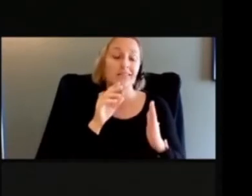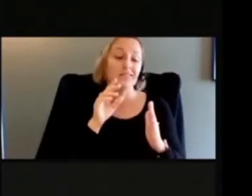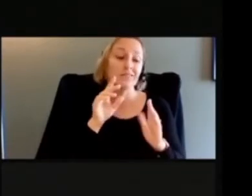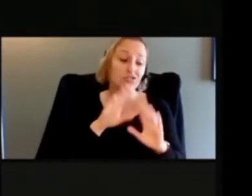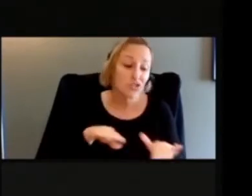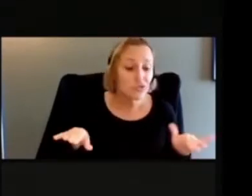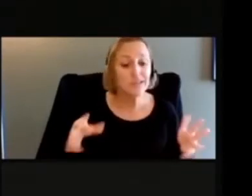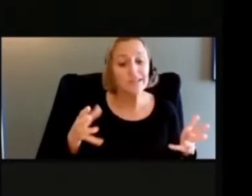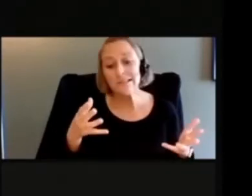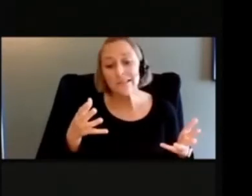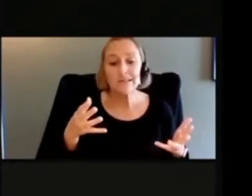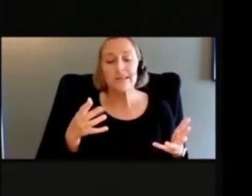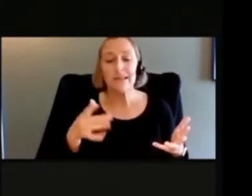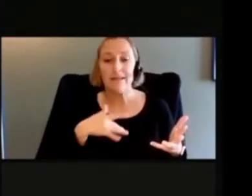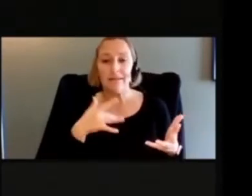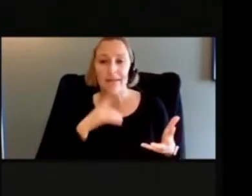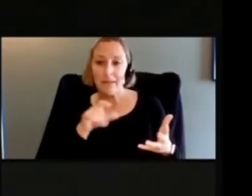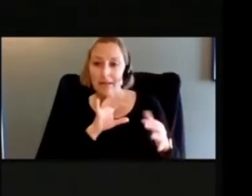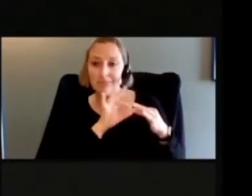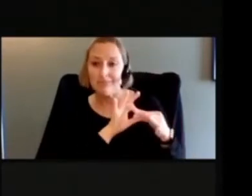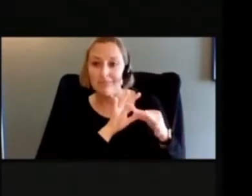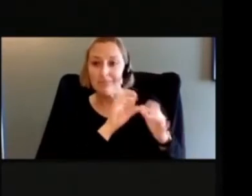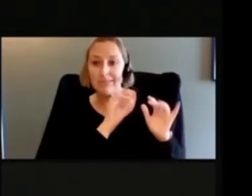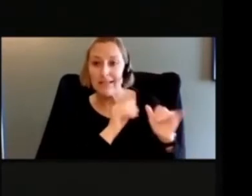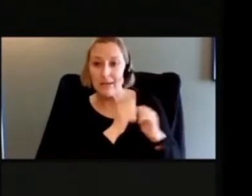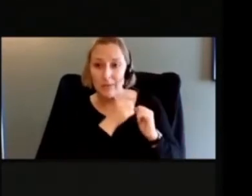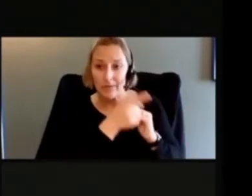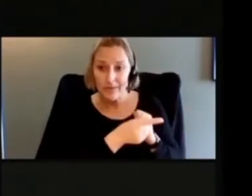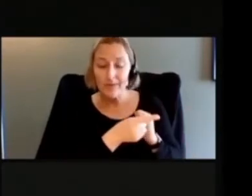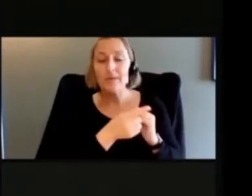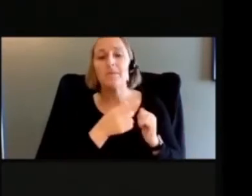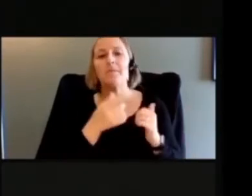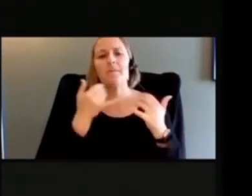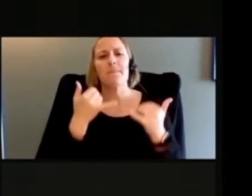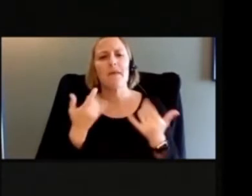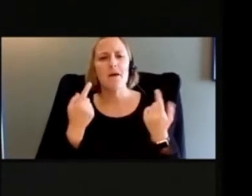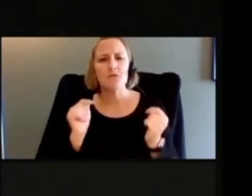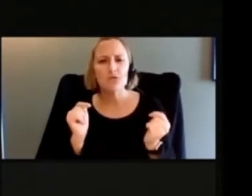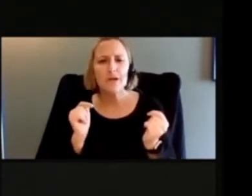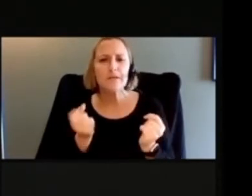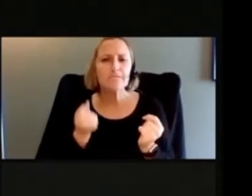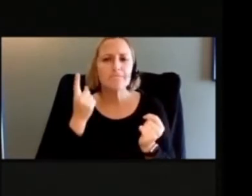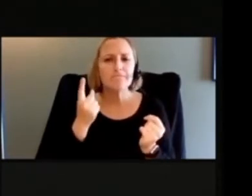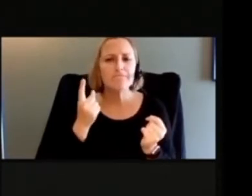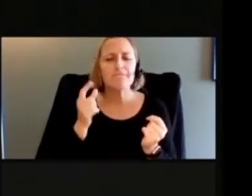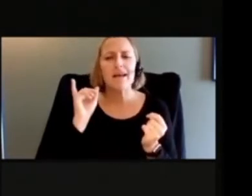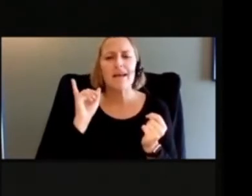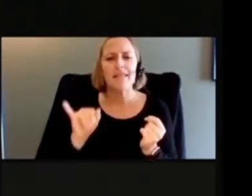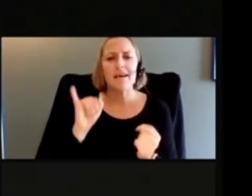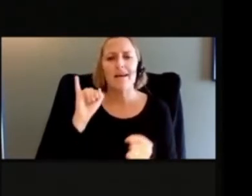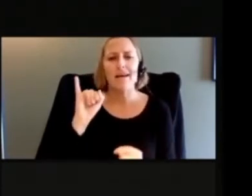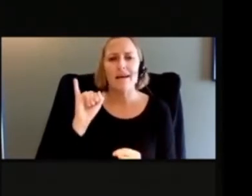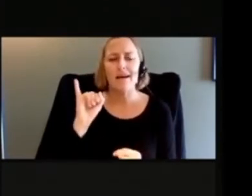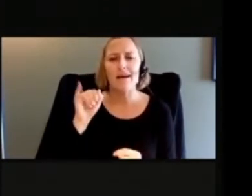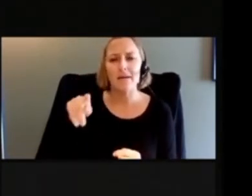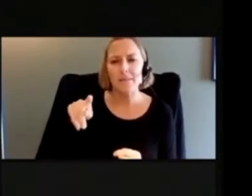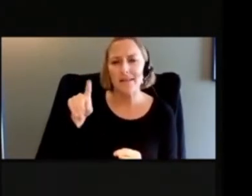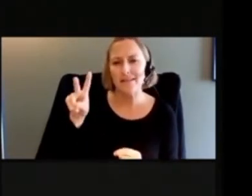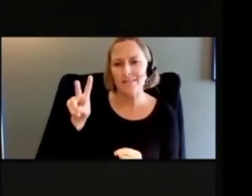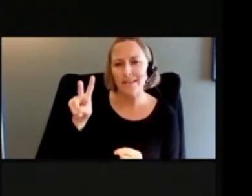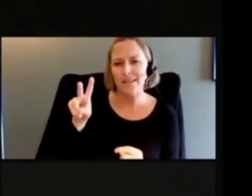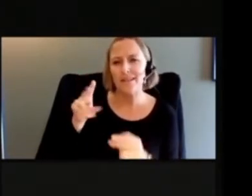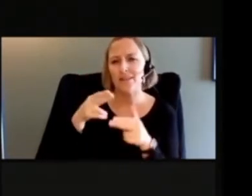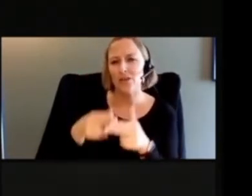children, right? So understanding how IPV, or intimate partner violence, which is a type of